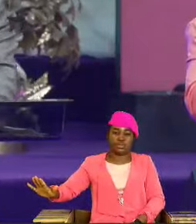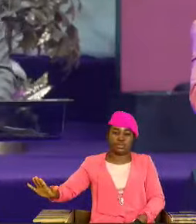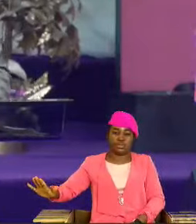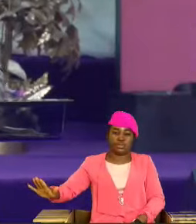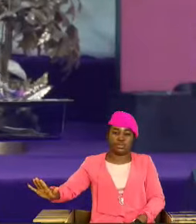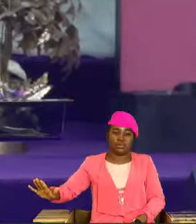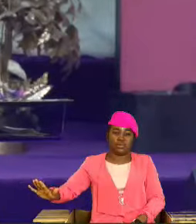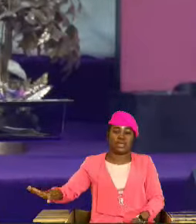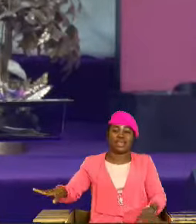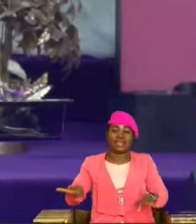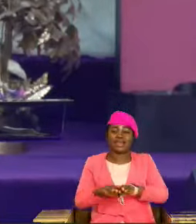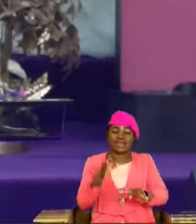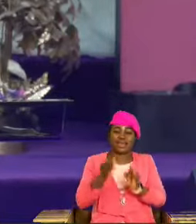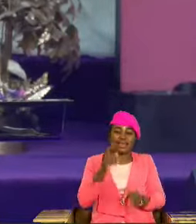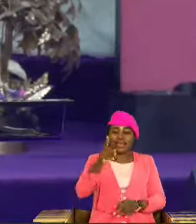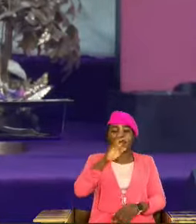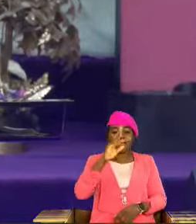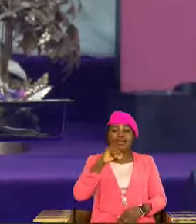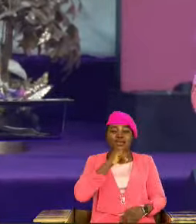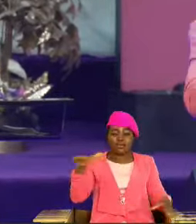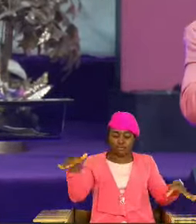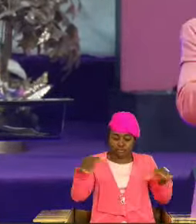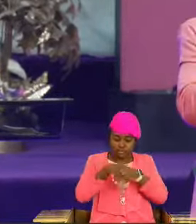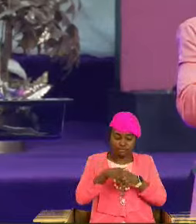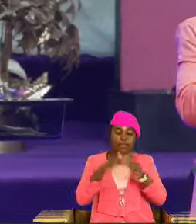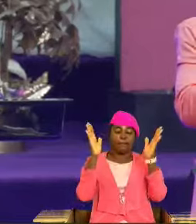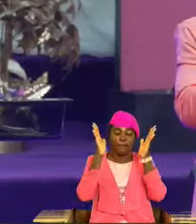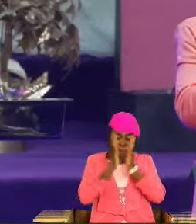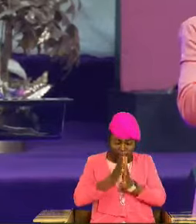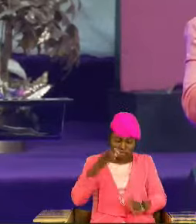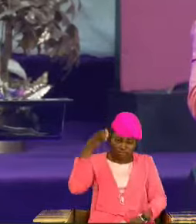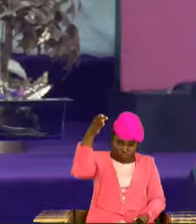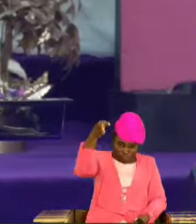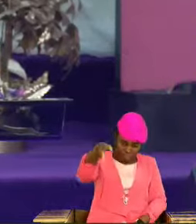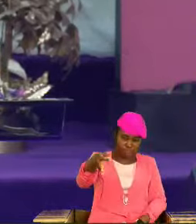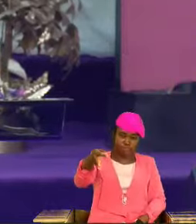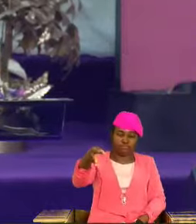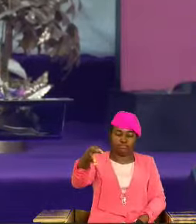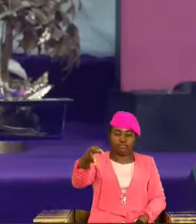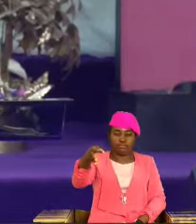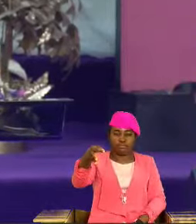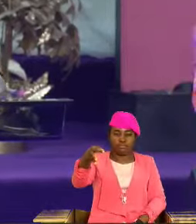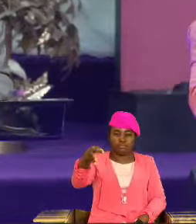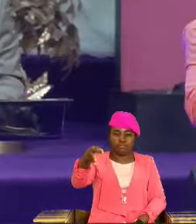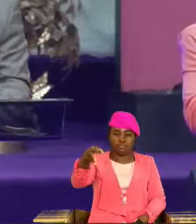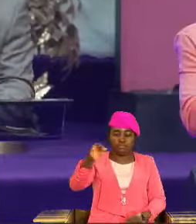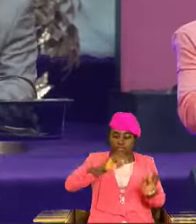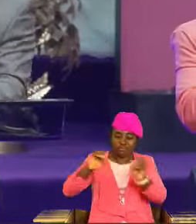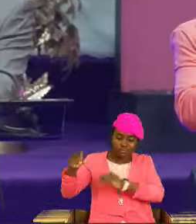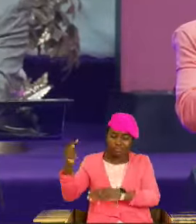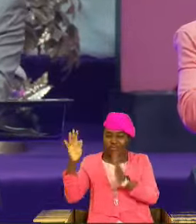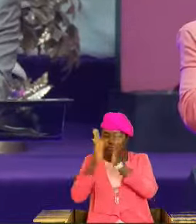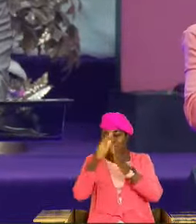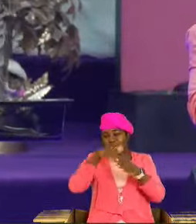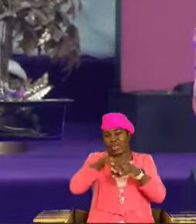pray ahead St the prayer in the bank in the Bank of